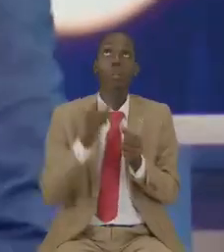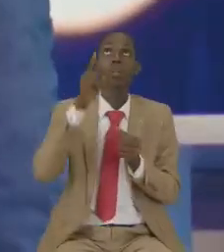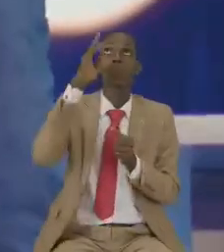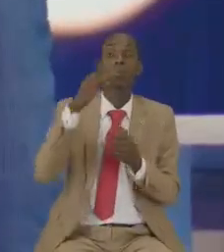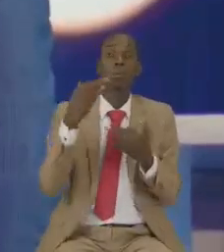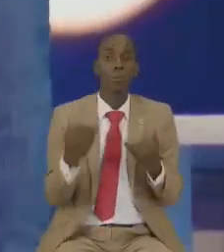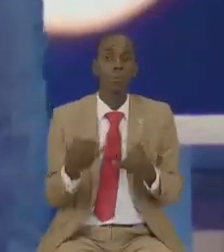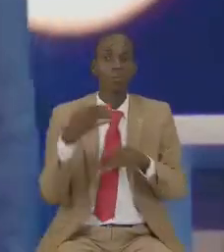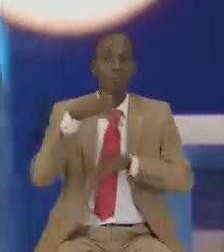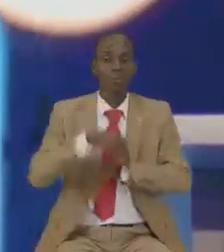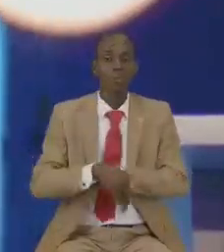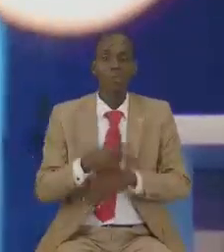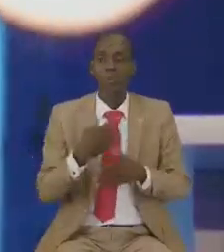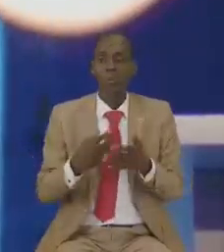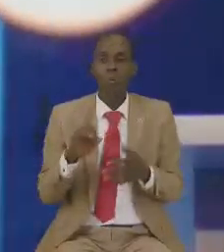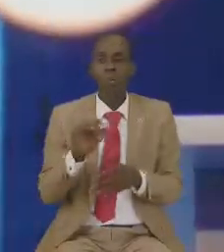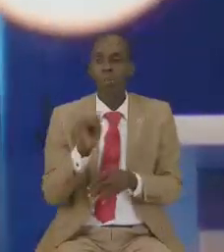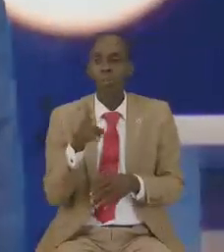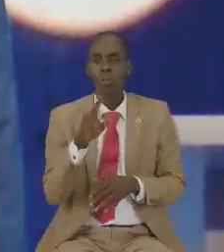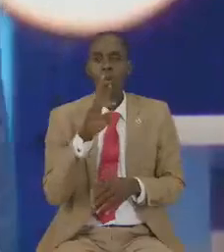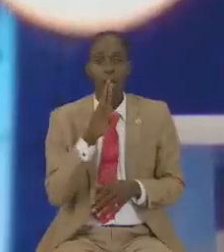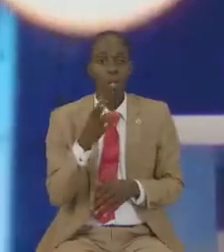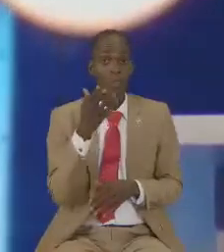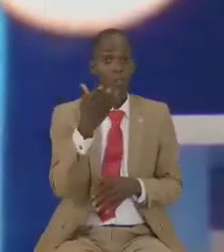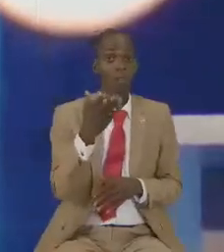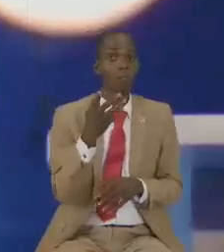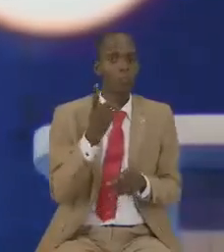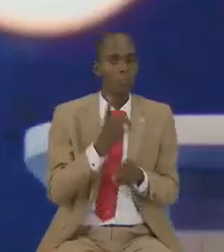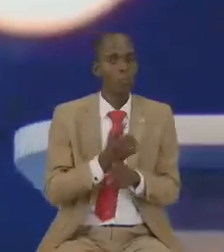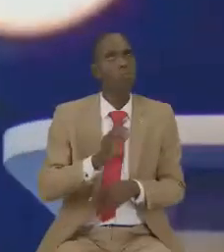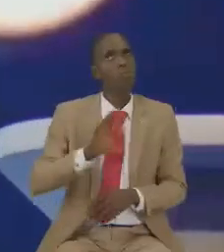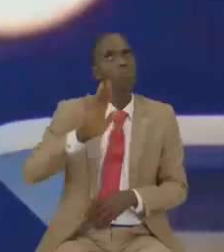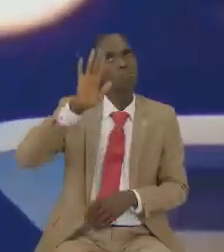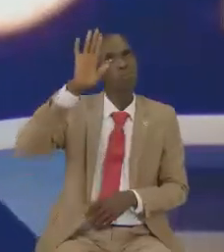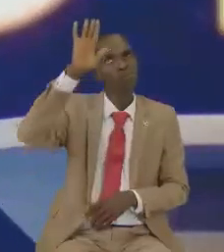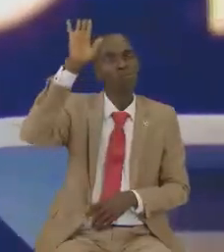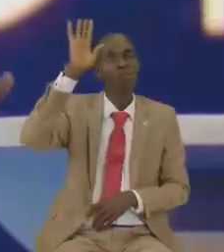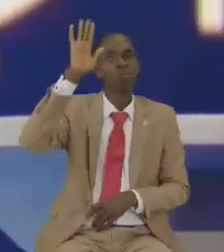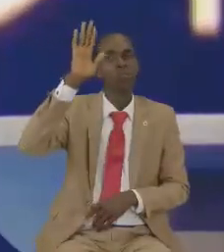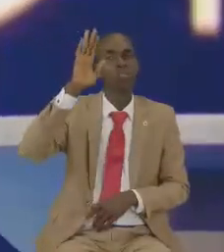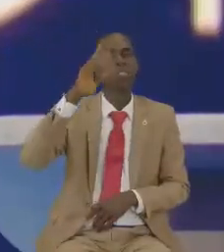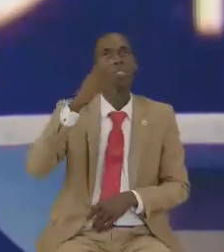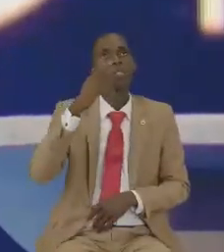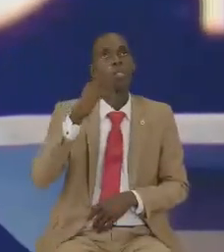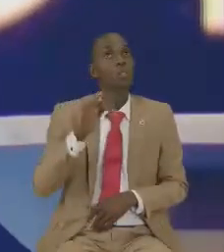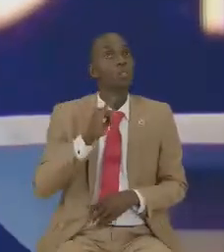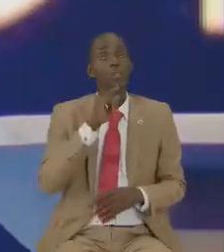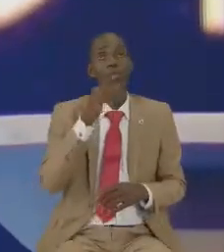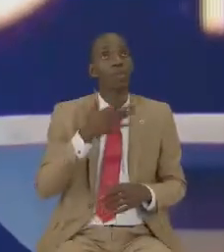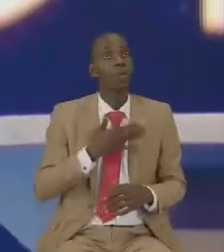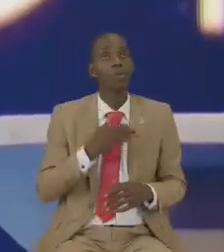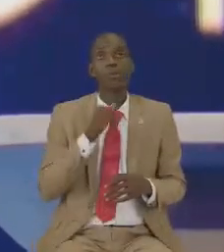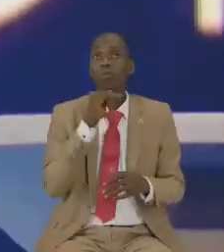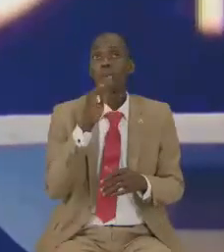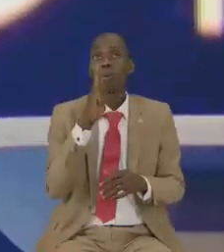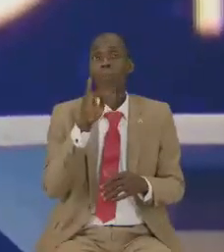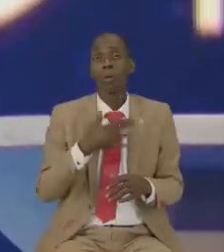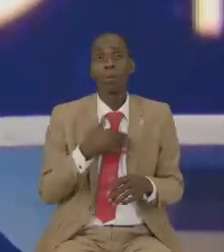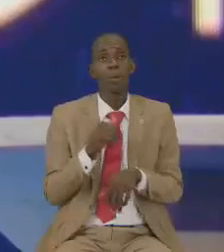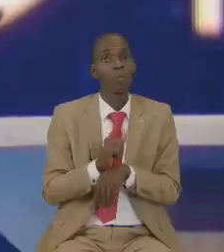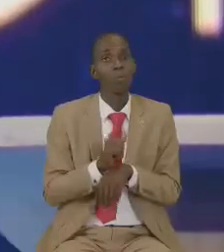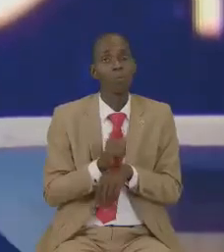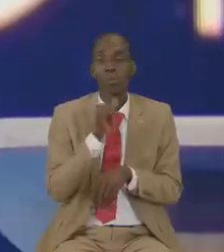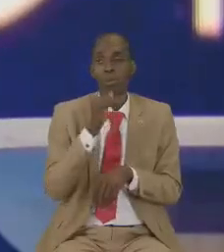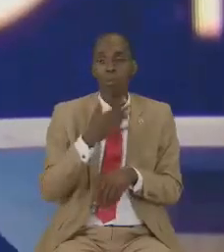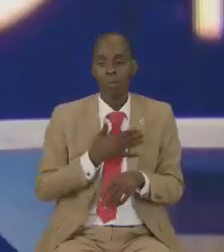tonight, wherever you are, just raise up your hand and say, it's not by my work, it's not by my trial,